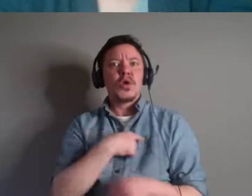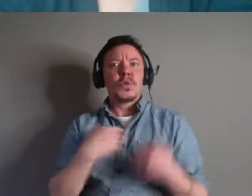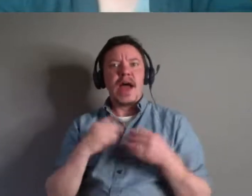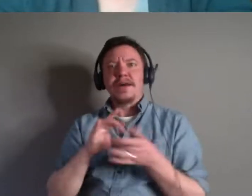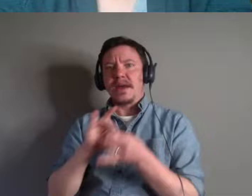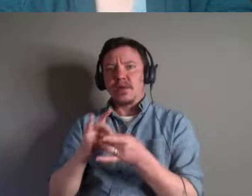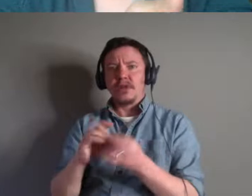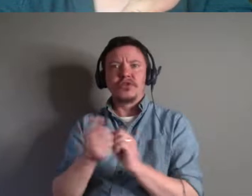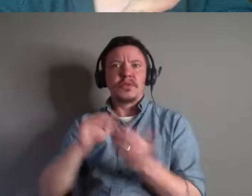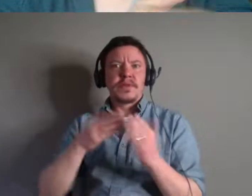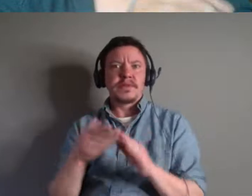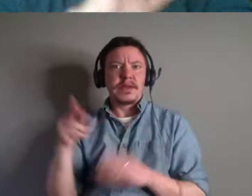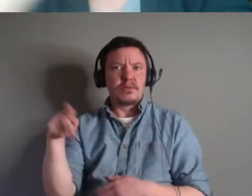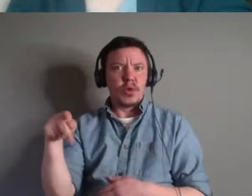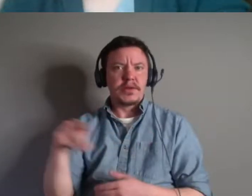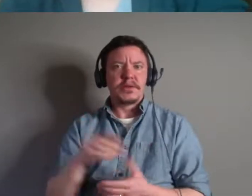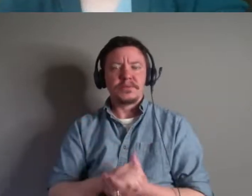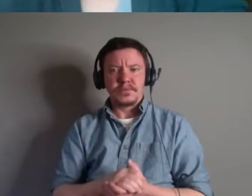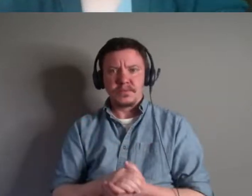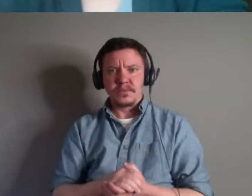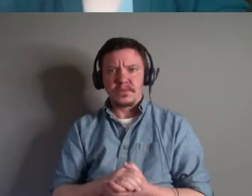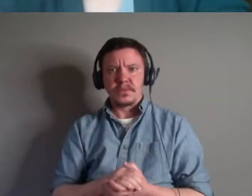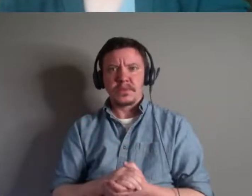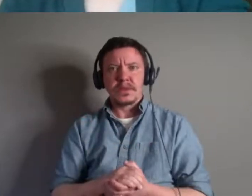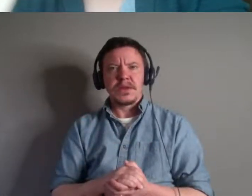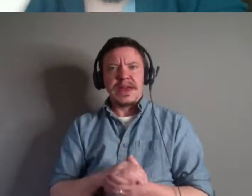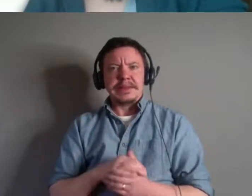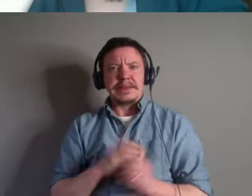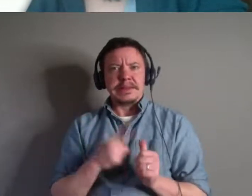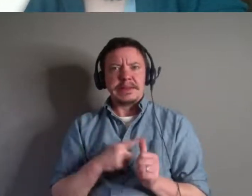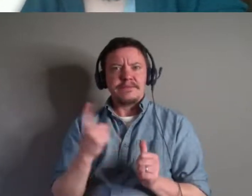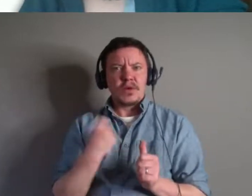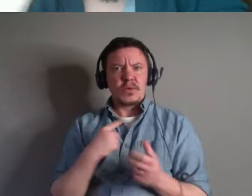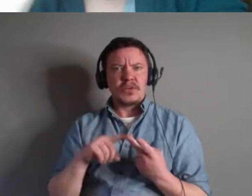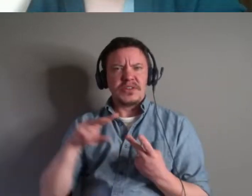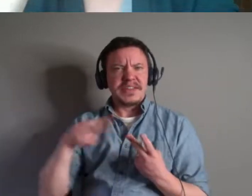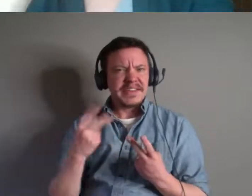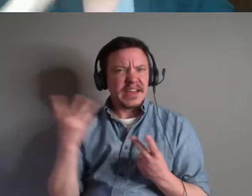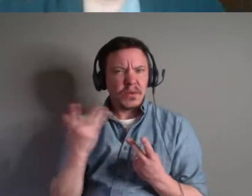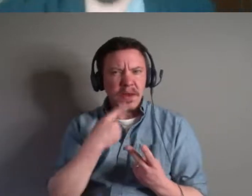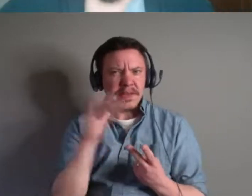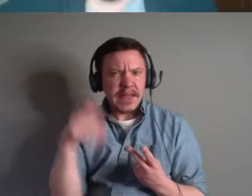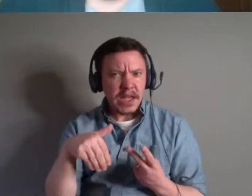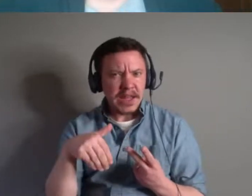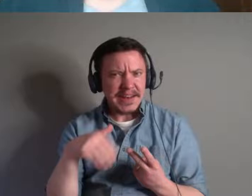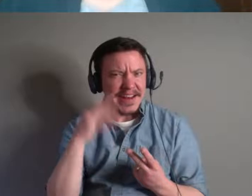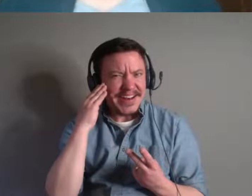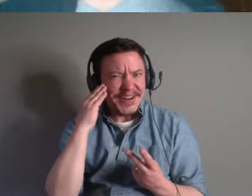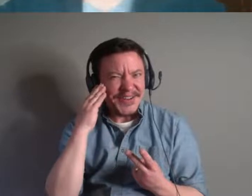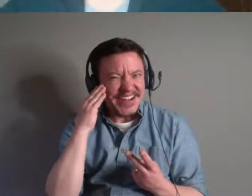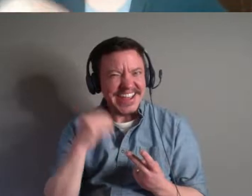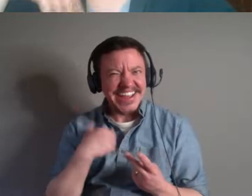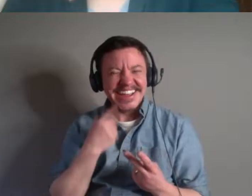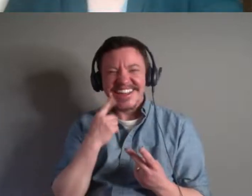with the city. So that's the first question. What was the second part of it? I know there was a second part. Oh, yeah,